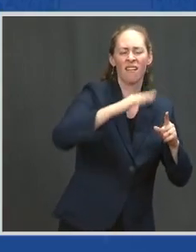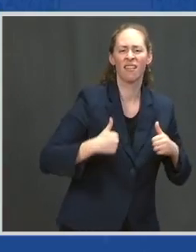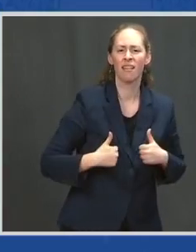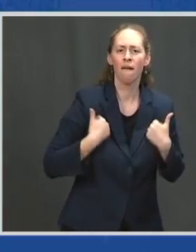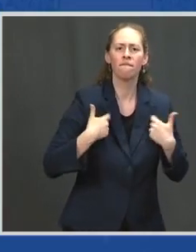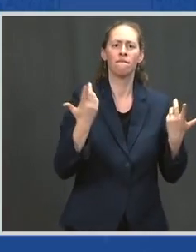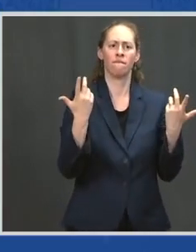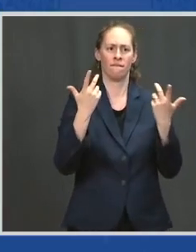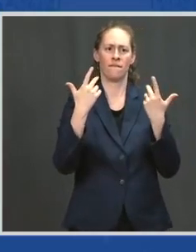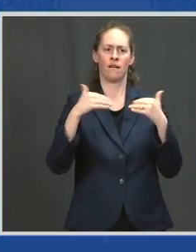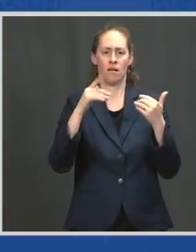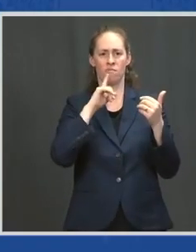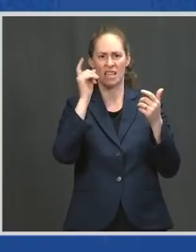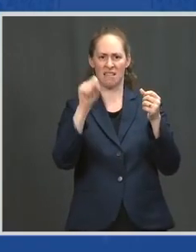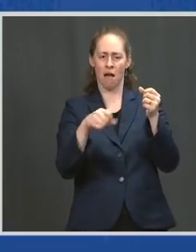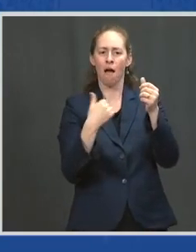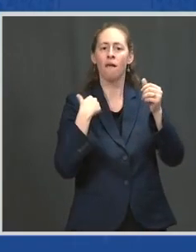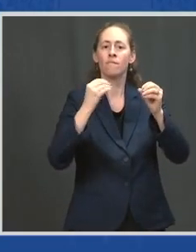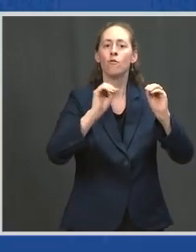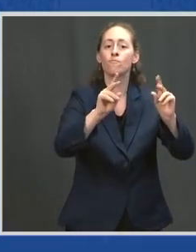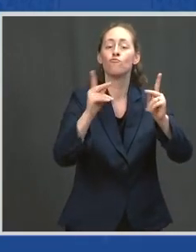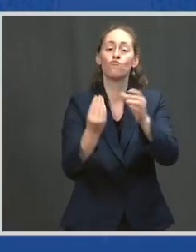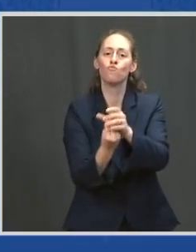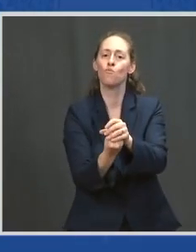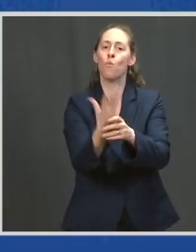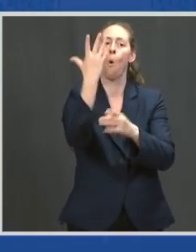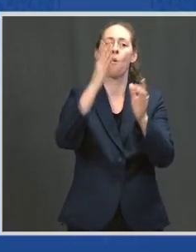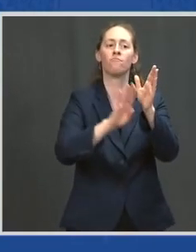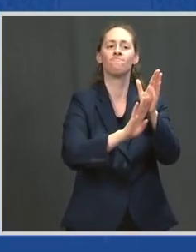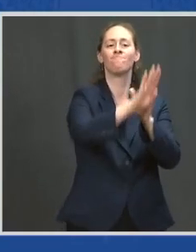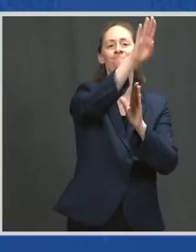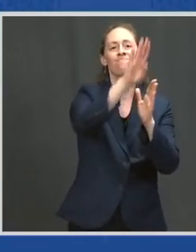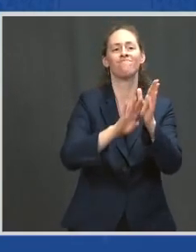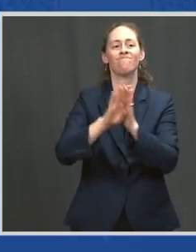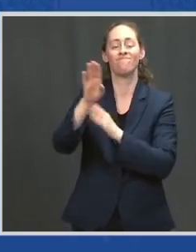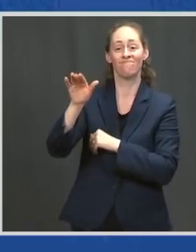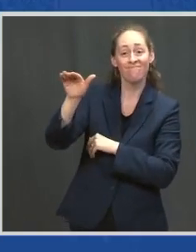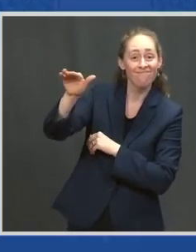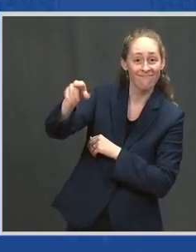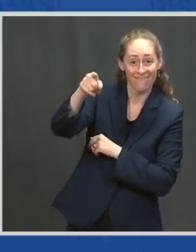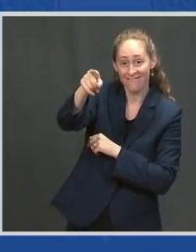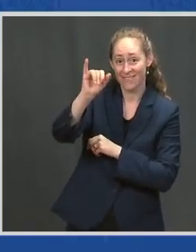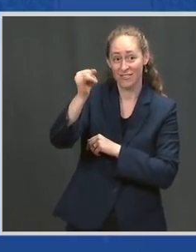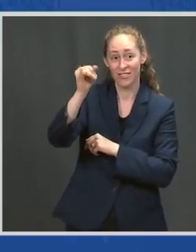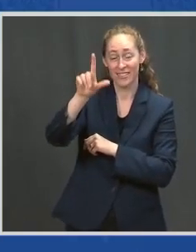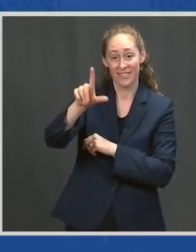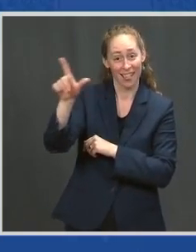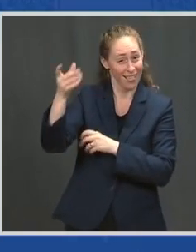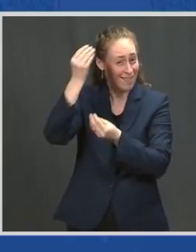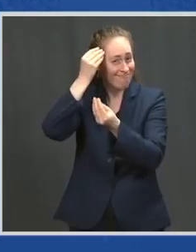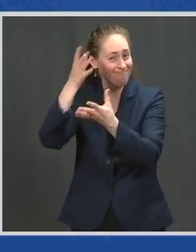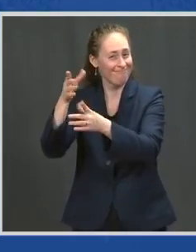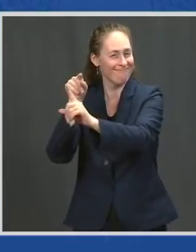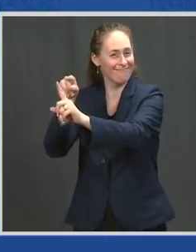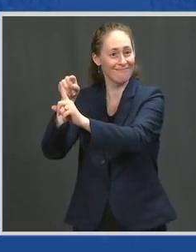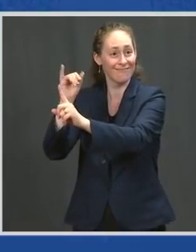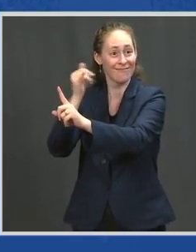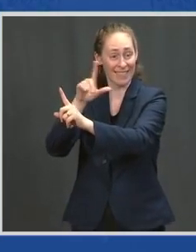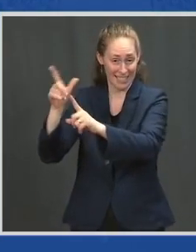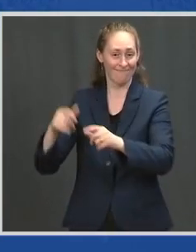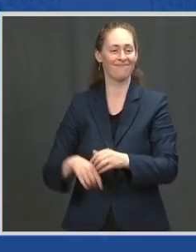heard it once, I've heard from Jill 1,000 times. Joe, any country that out-educates us will out-compete us. And it's a